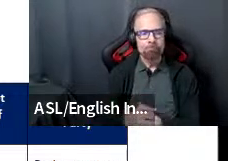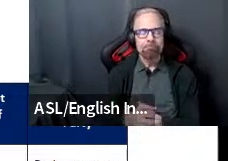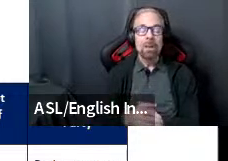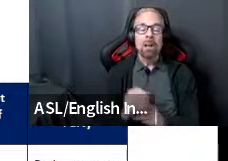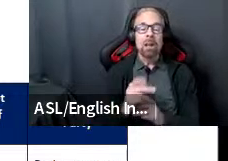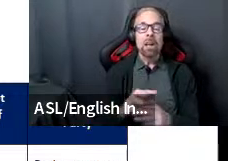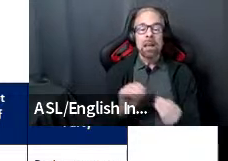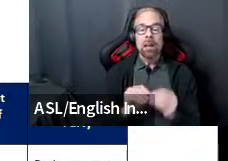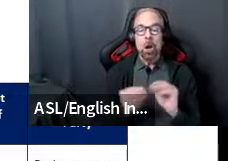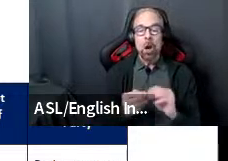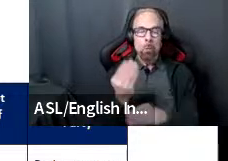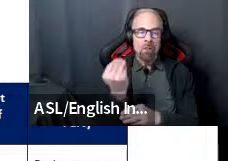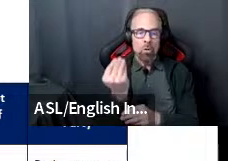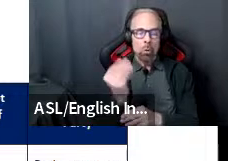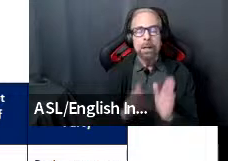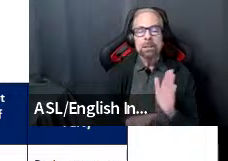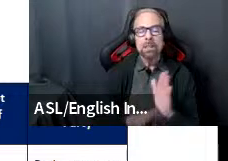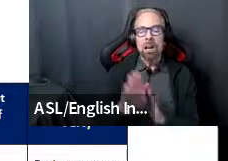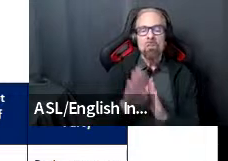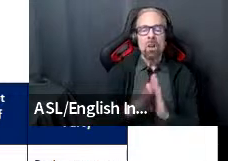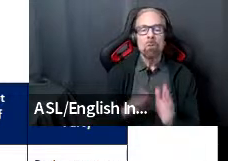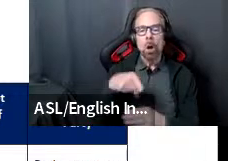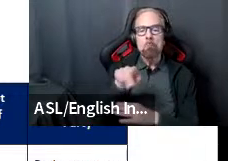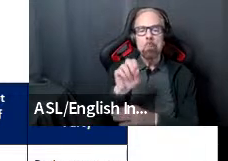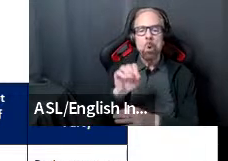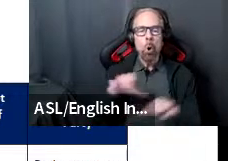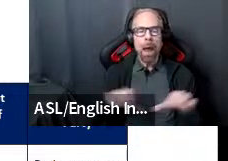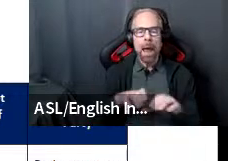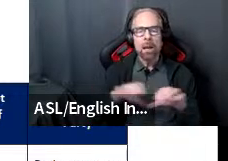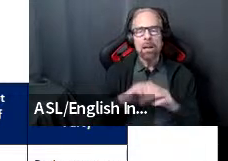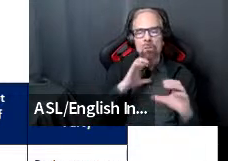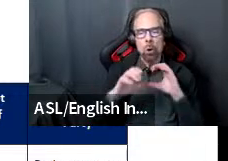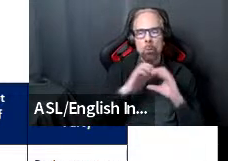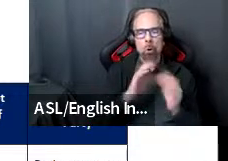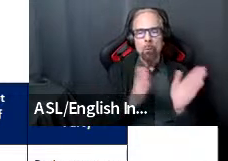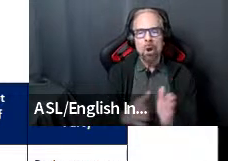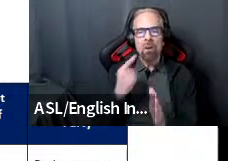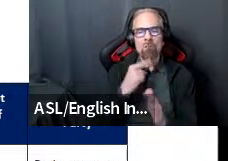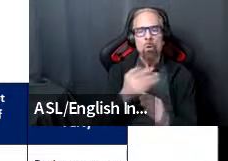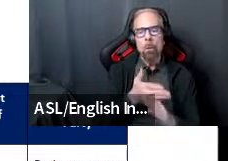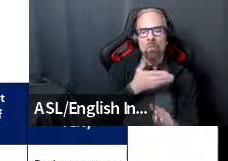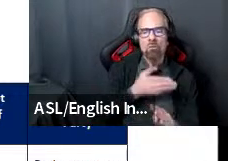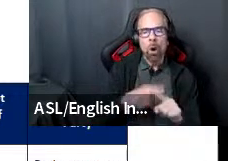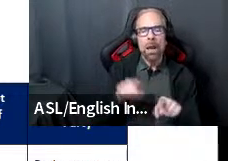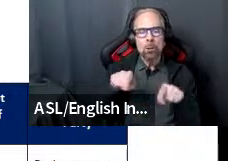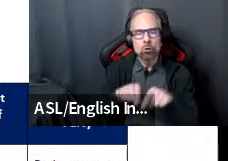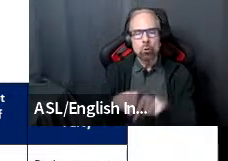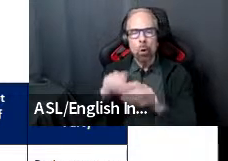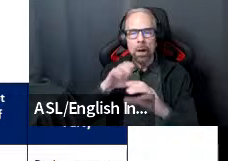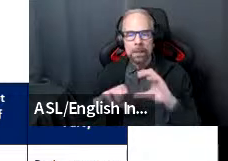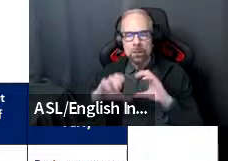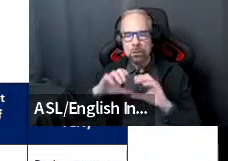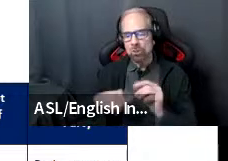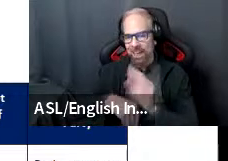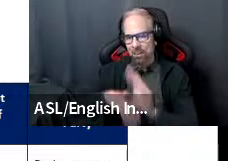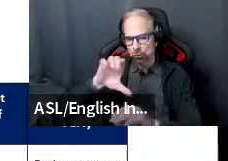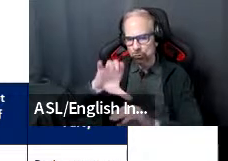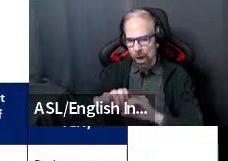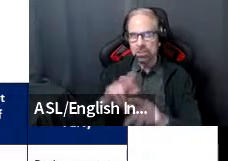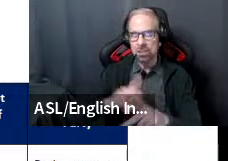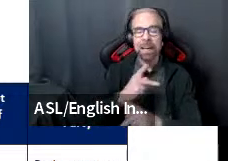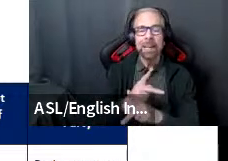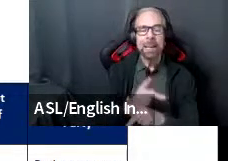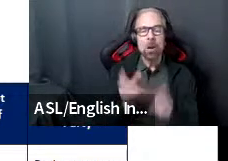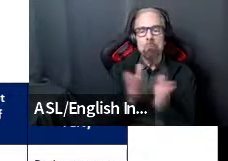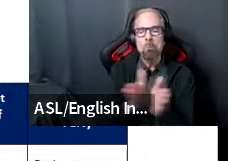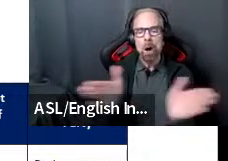number 14, develop a proactive communication plan for before and during construction to keep the public informed of